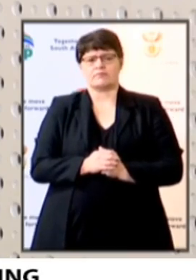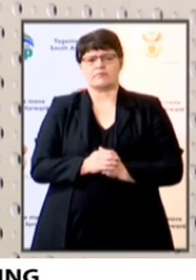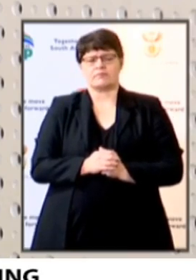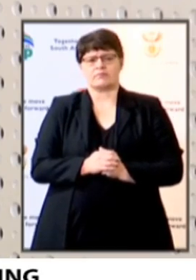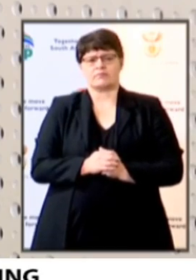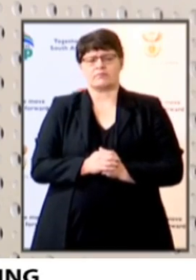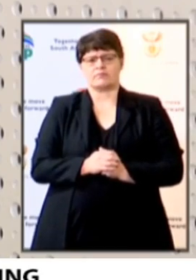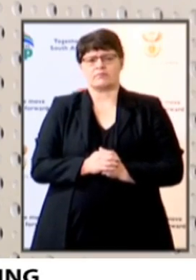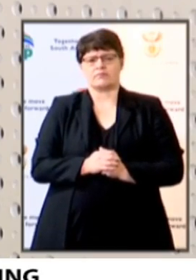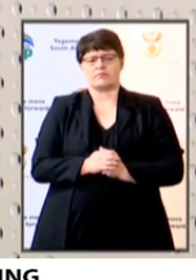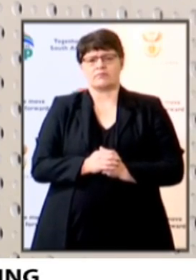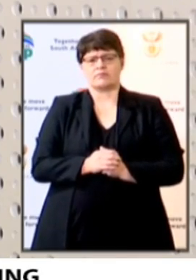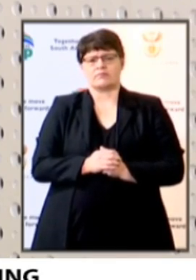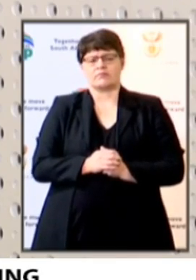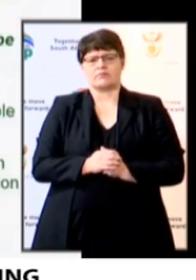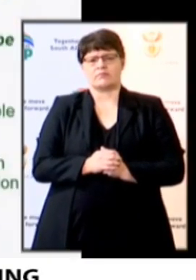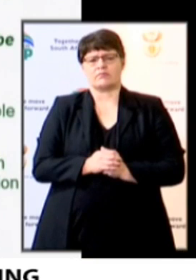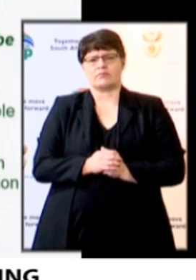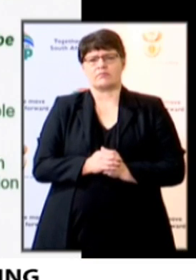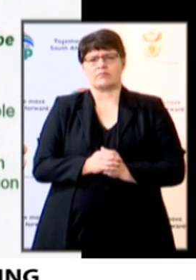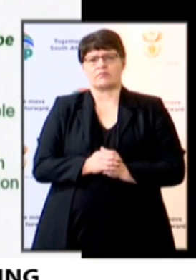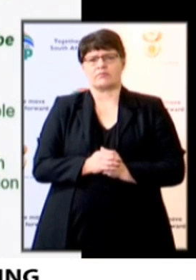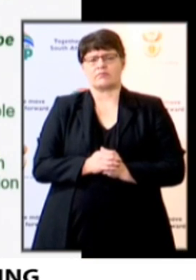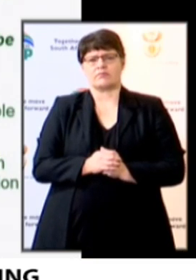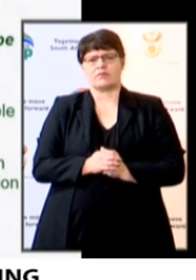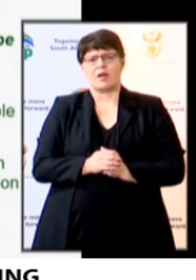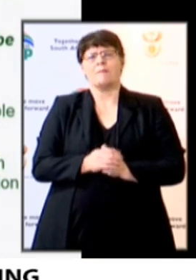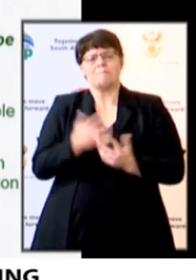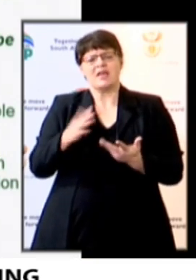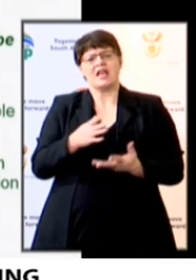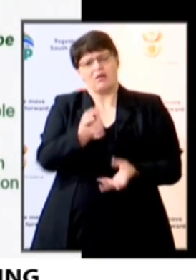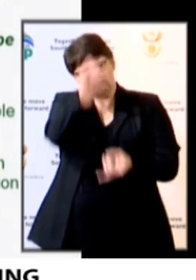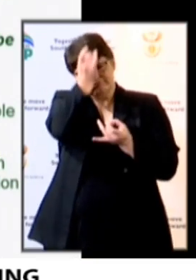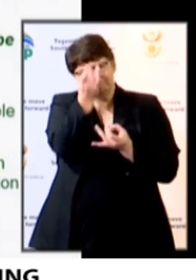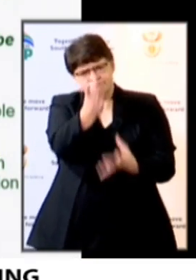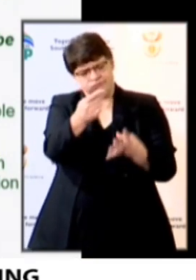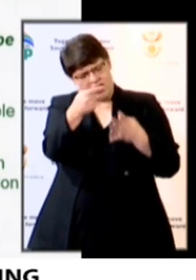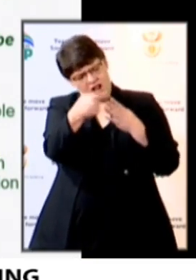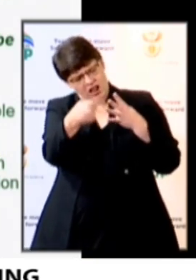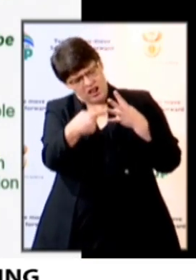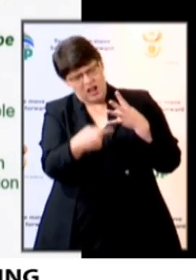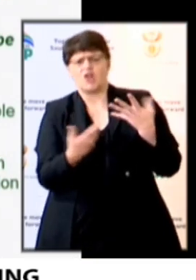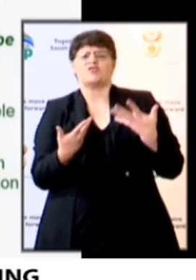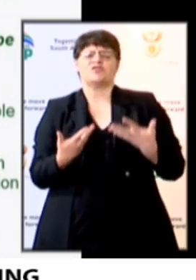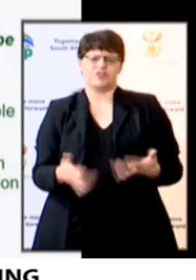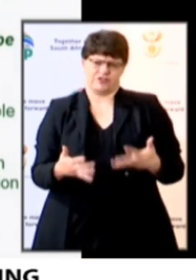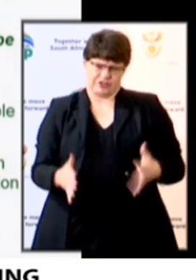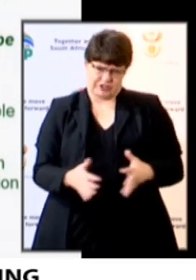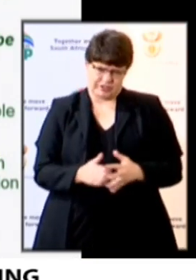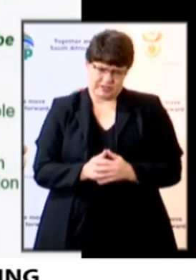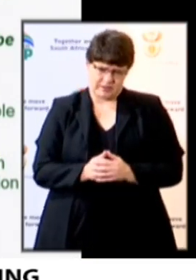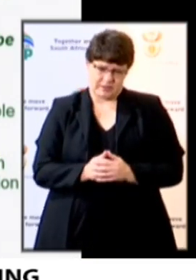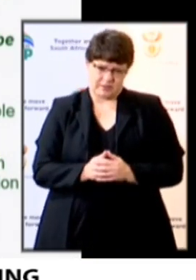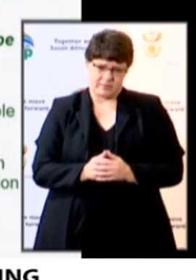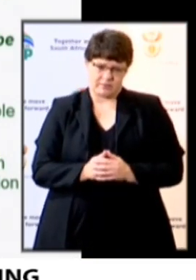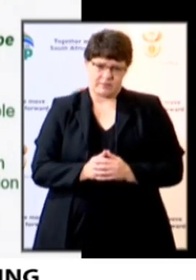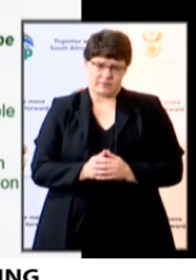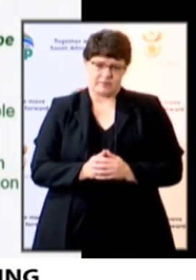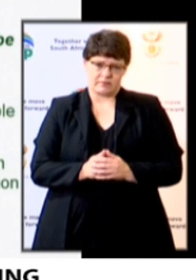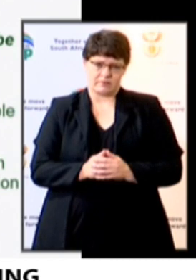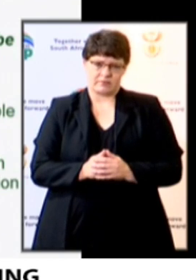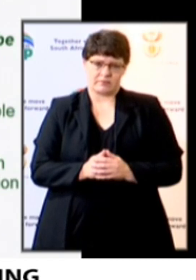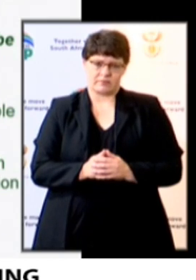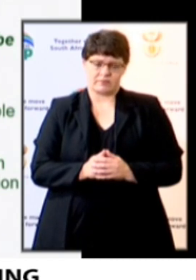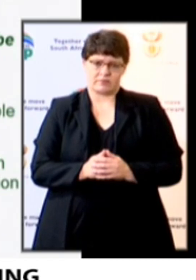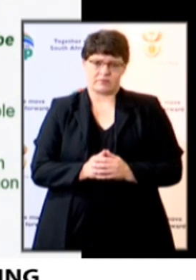I've said about this, but I think having said all this, our approach should not be that we